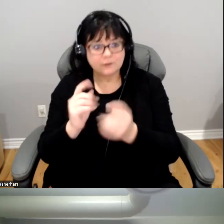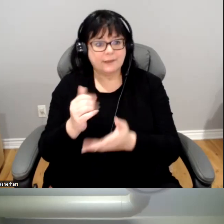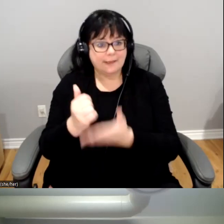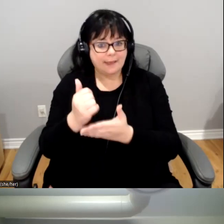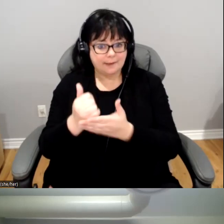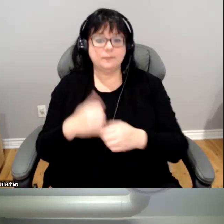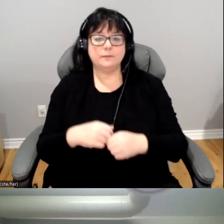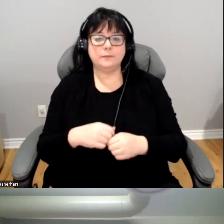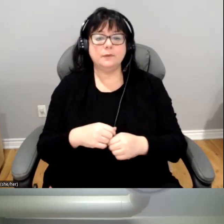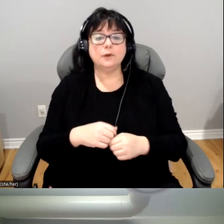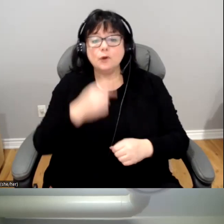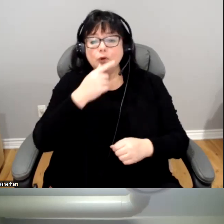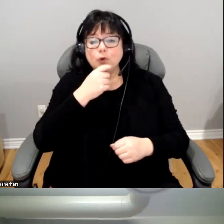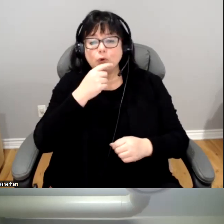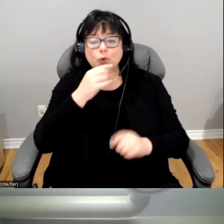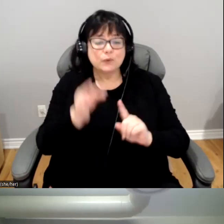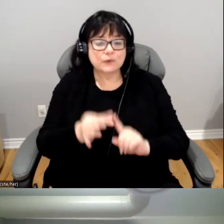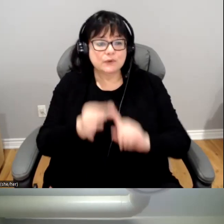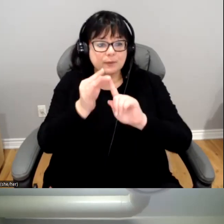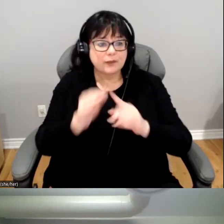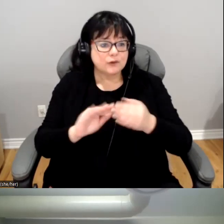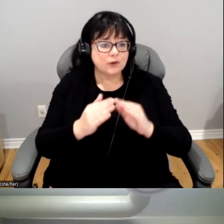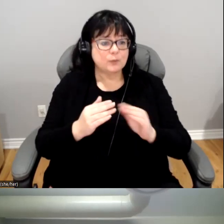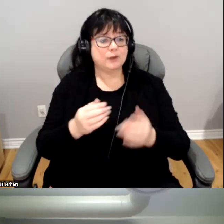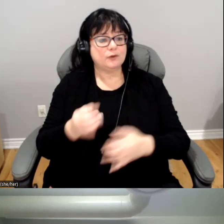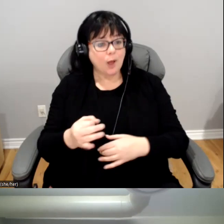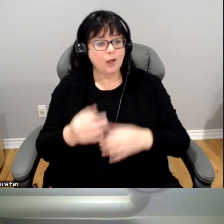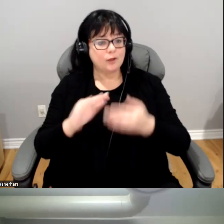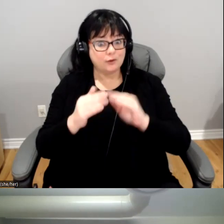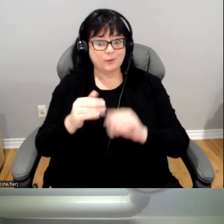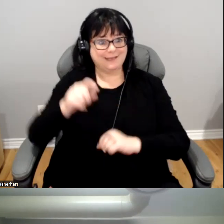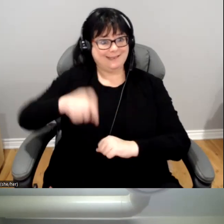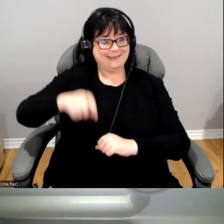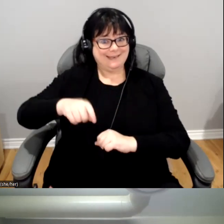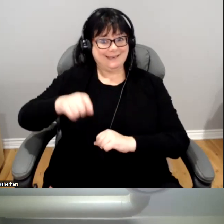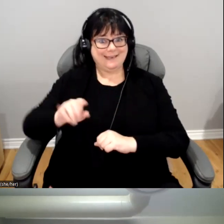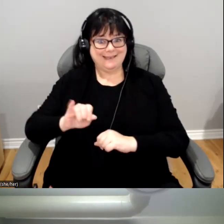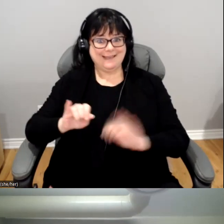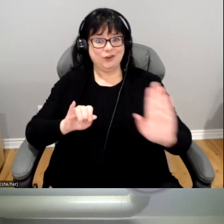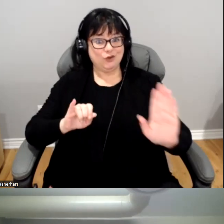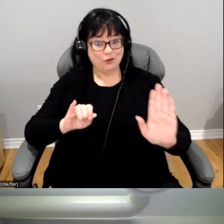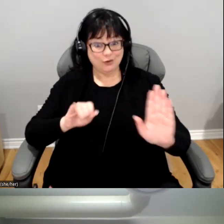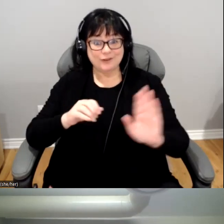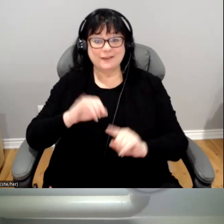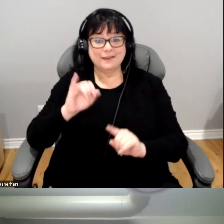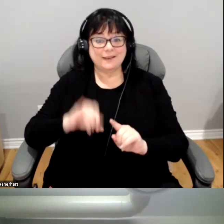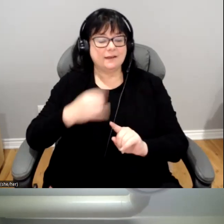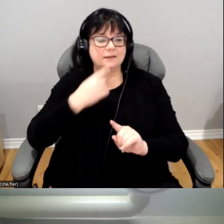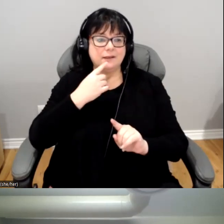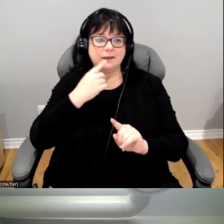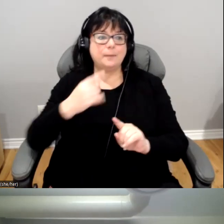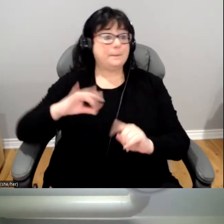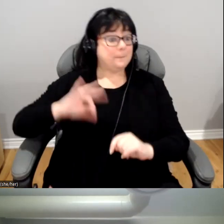marginalized communities with really specific needs, like this need, Jessica, I think the one-to-one component is going to be of benefit.